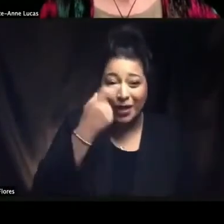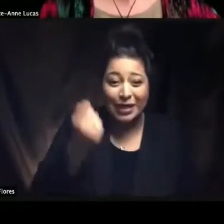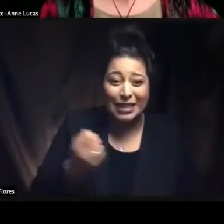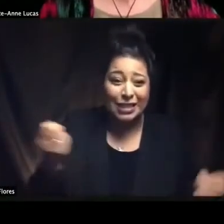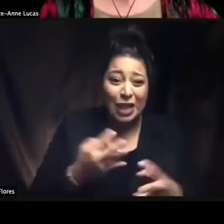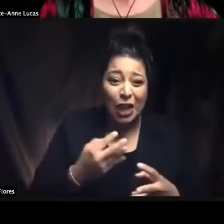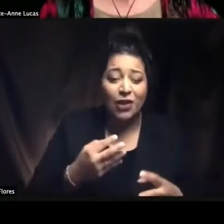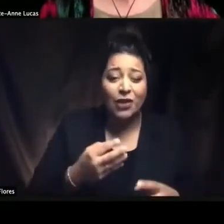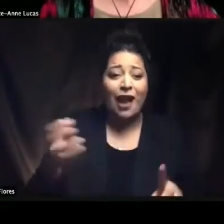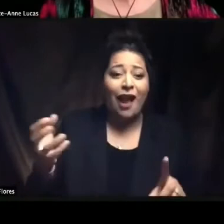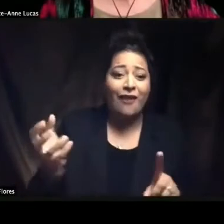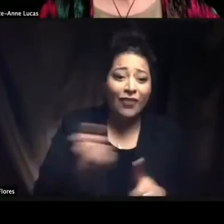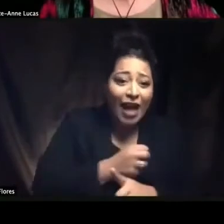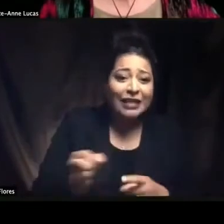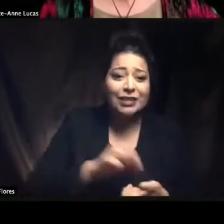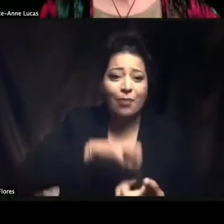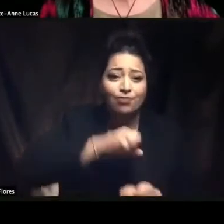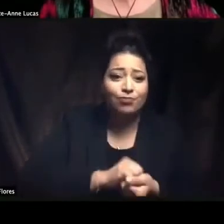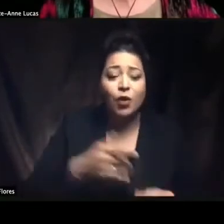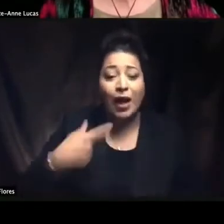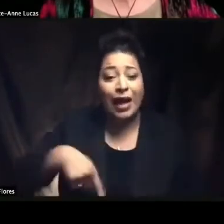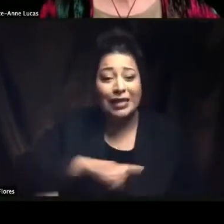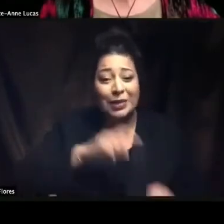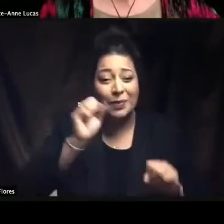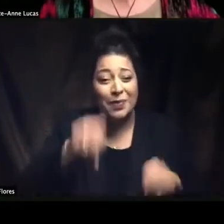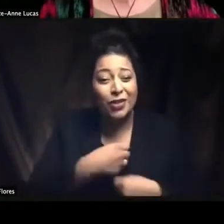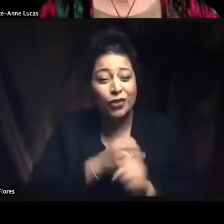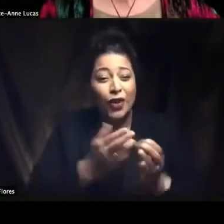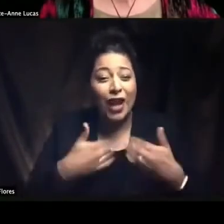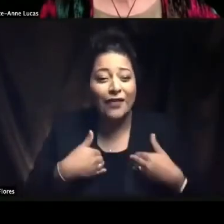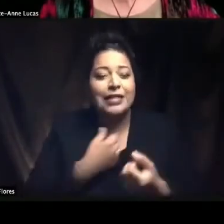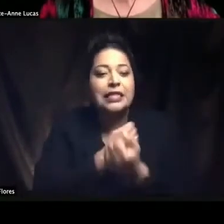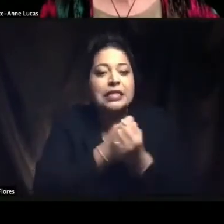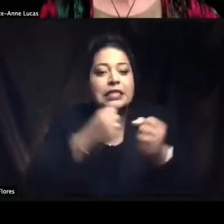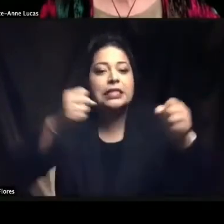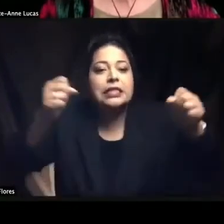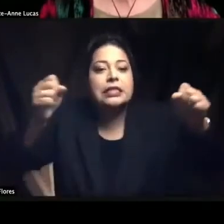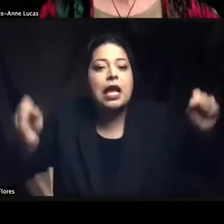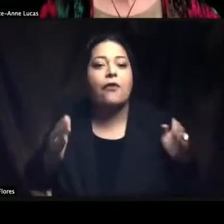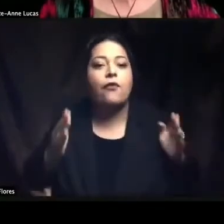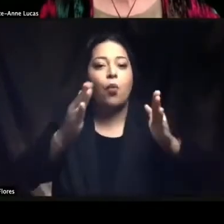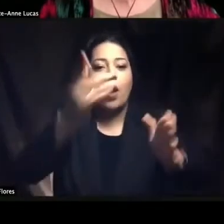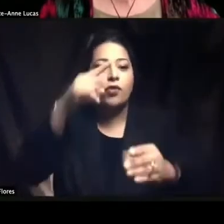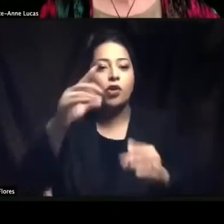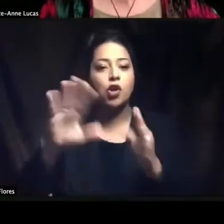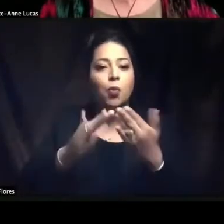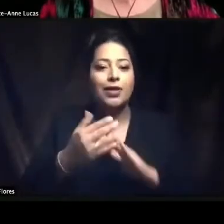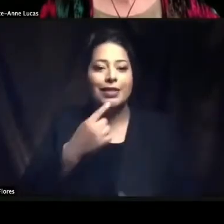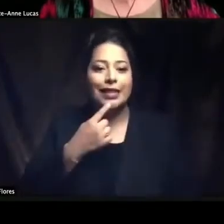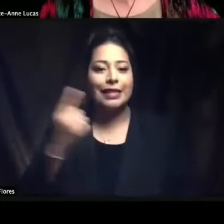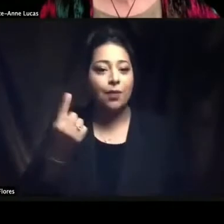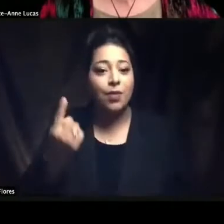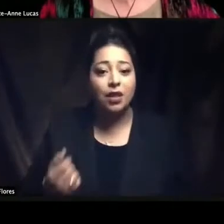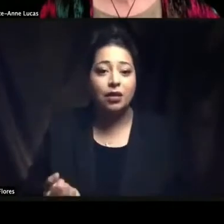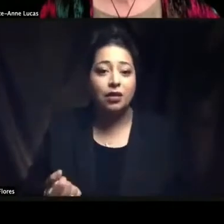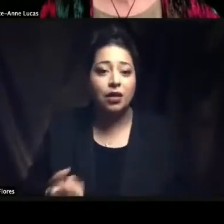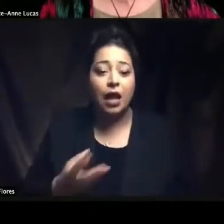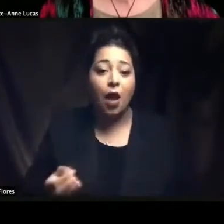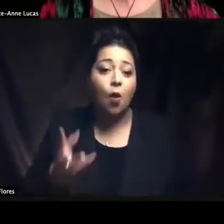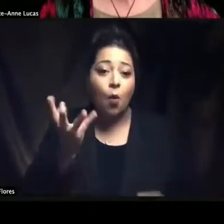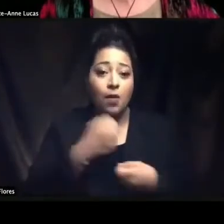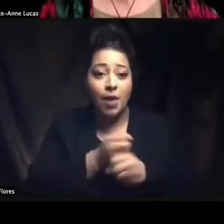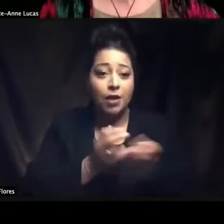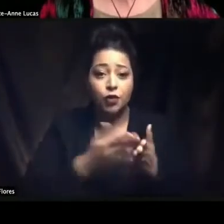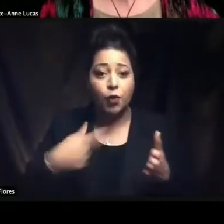within our district. So we want to make sure that we have a safe passageway for our community to speak up and speak out. And then we want to make sure that